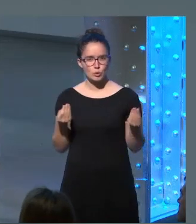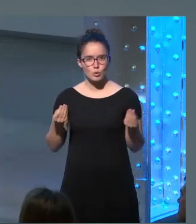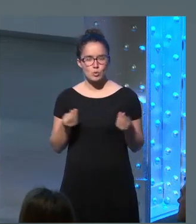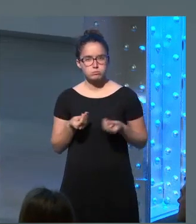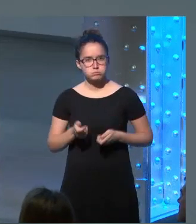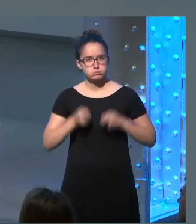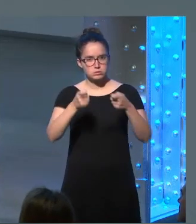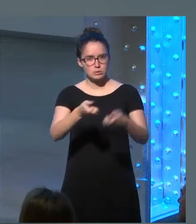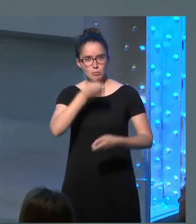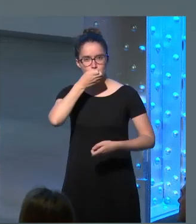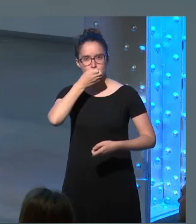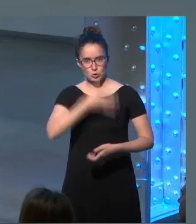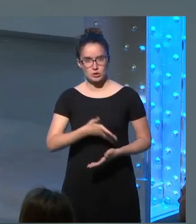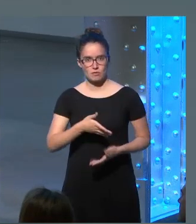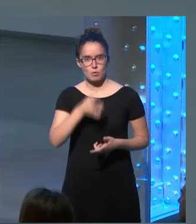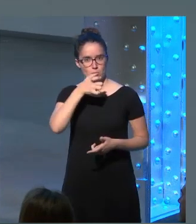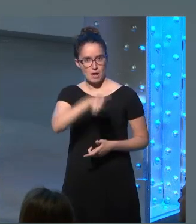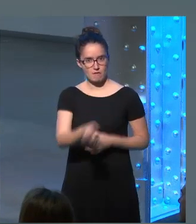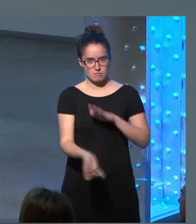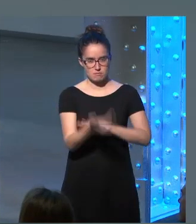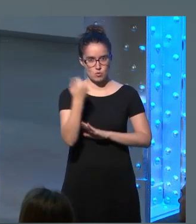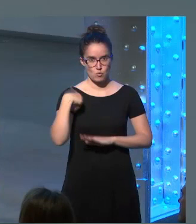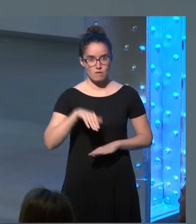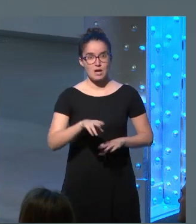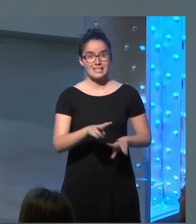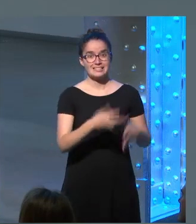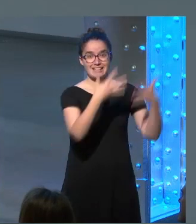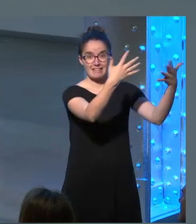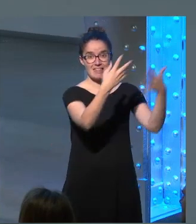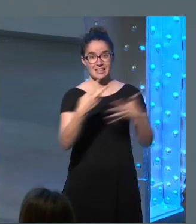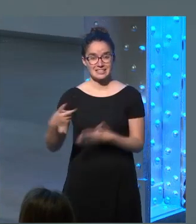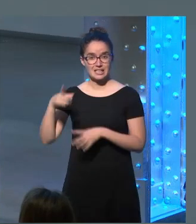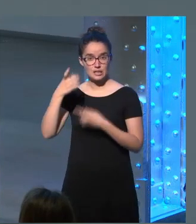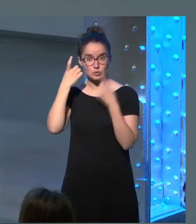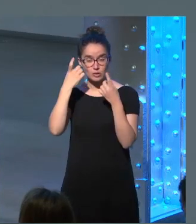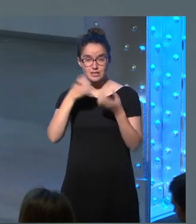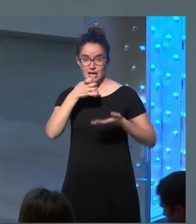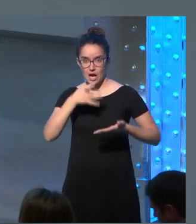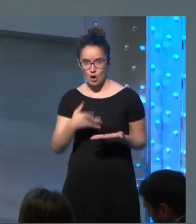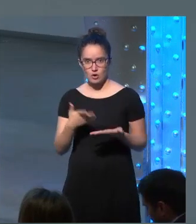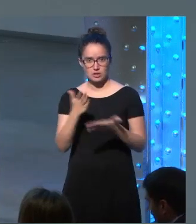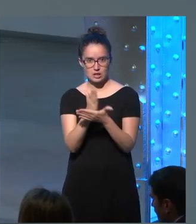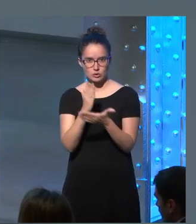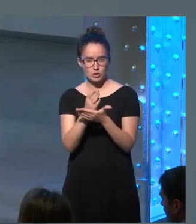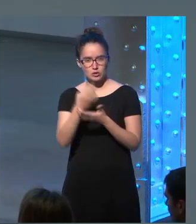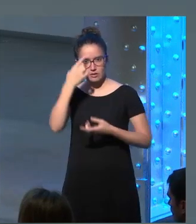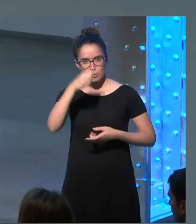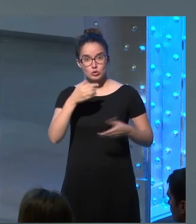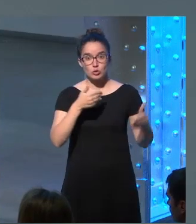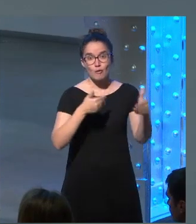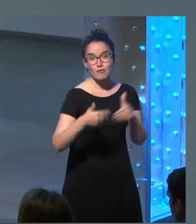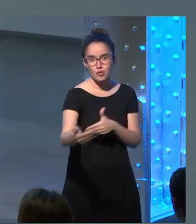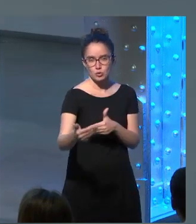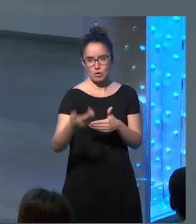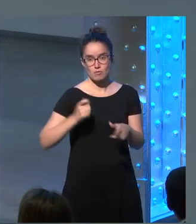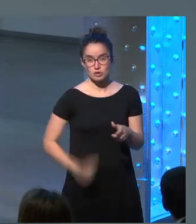highlight creativity and teamwork. That is a good contribution to estempathy. We know that 7 out of 10 students will be working